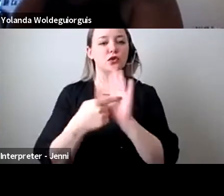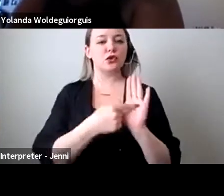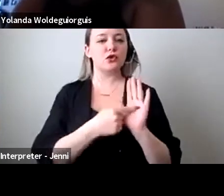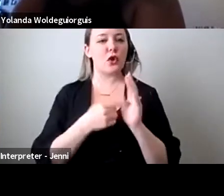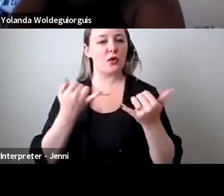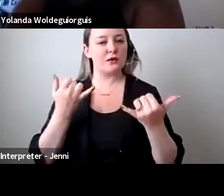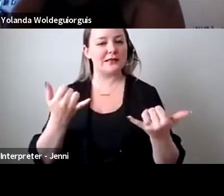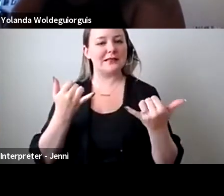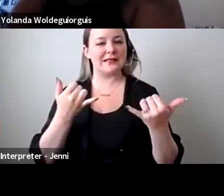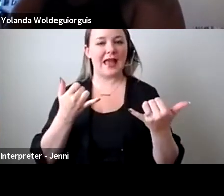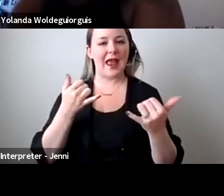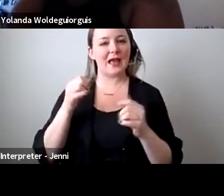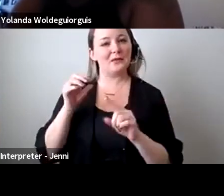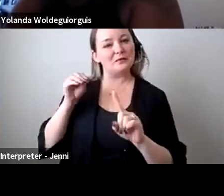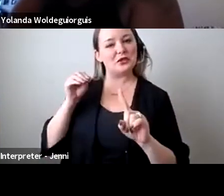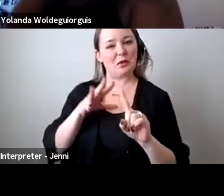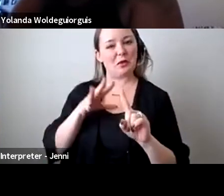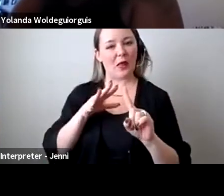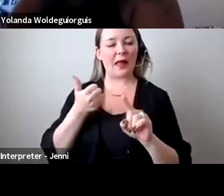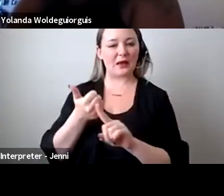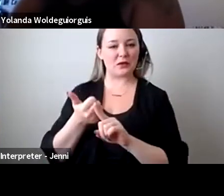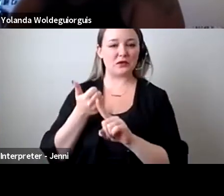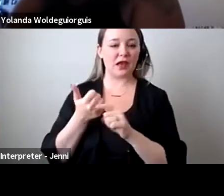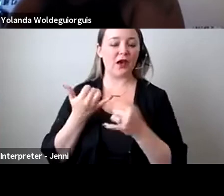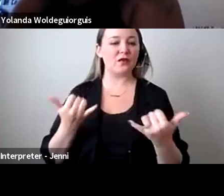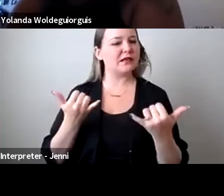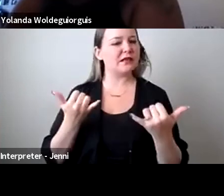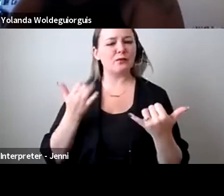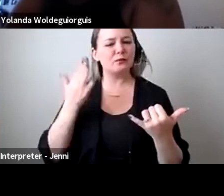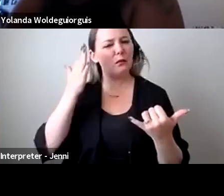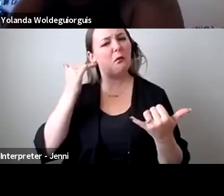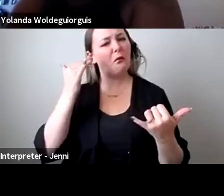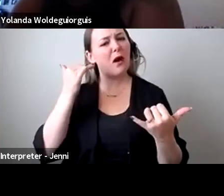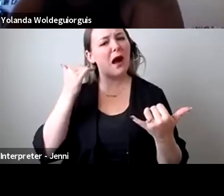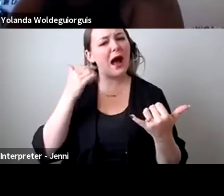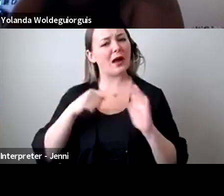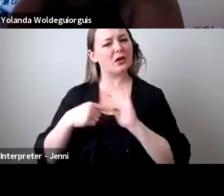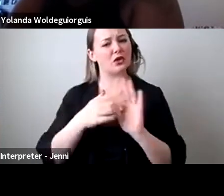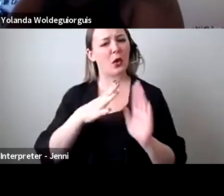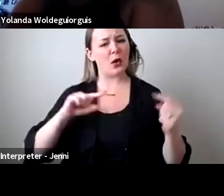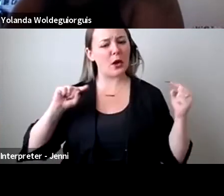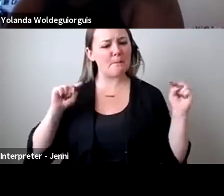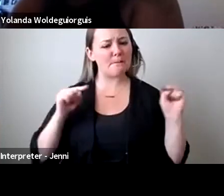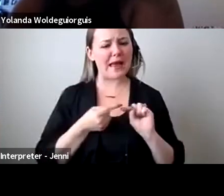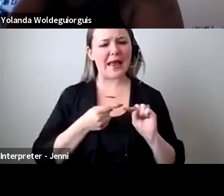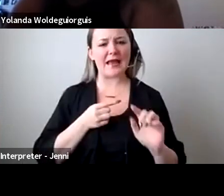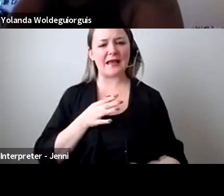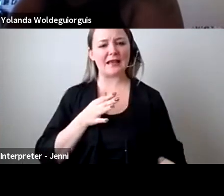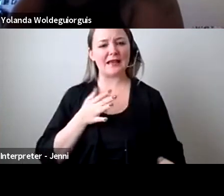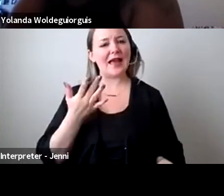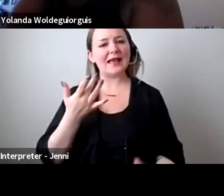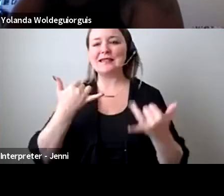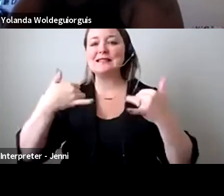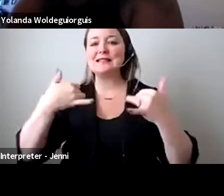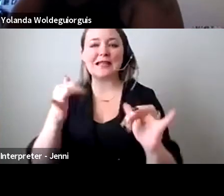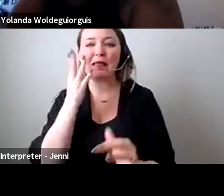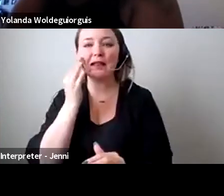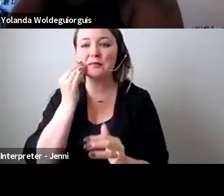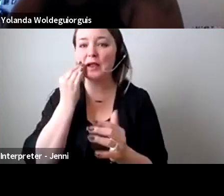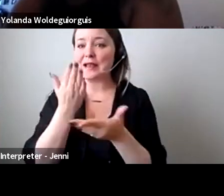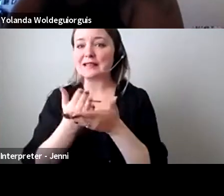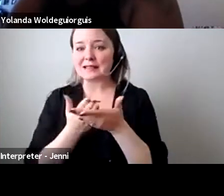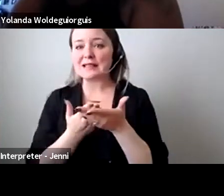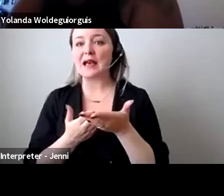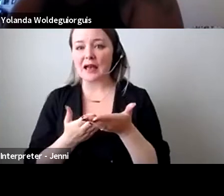way and show your faces, show your pain, even while still experiencing